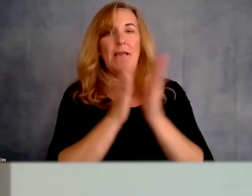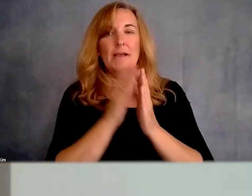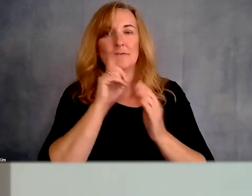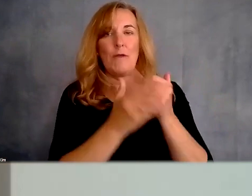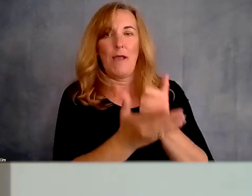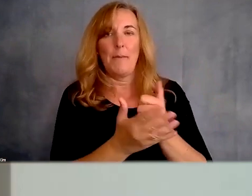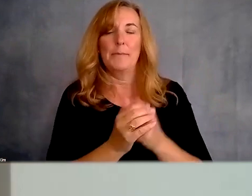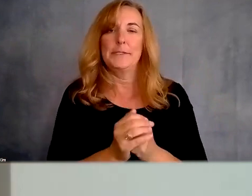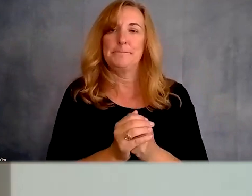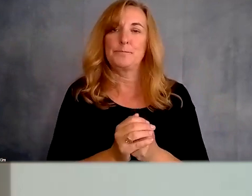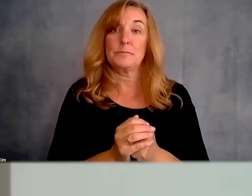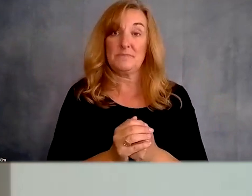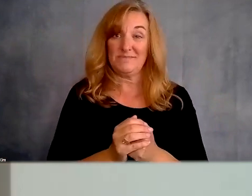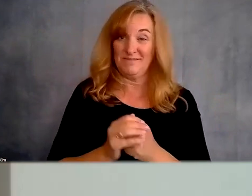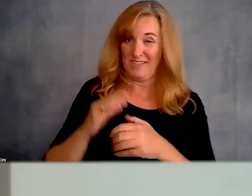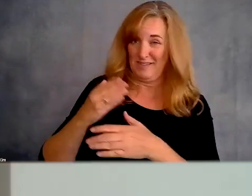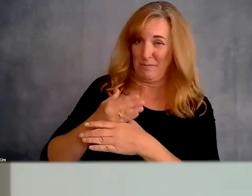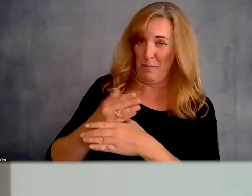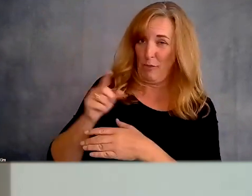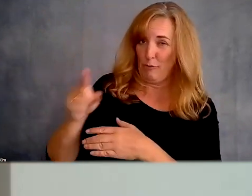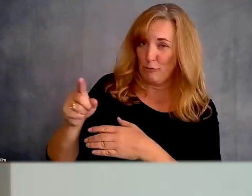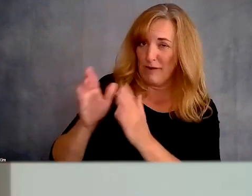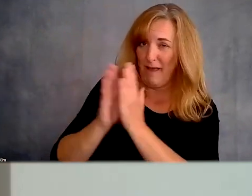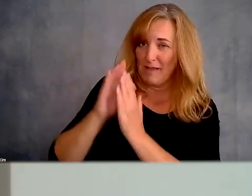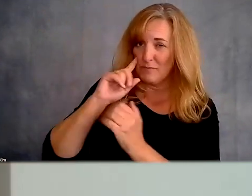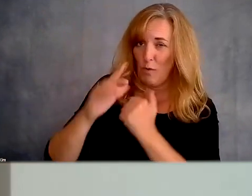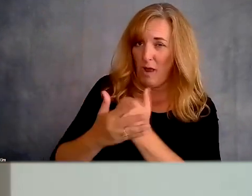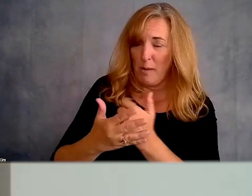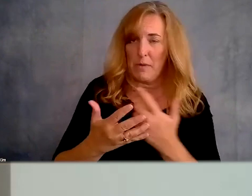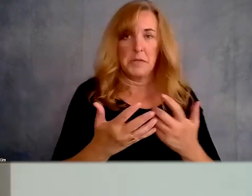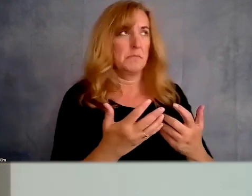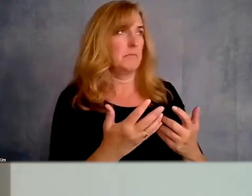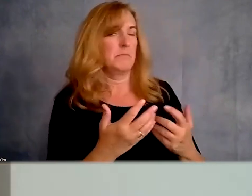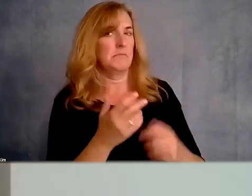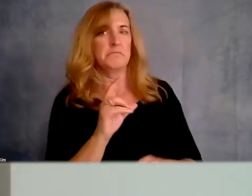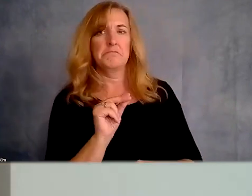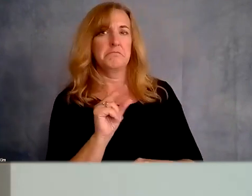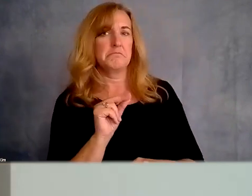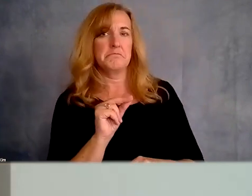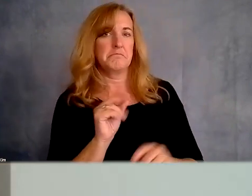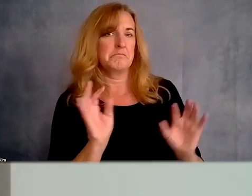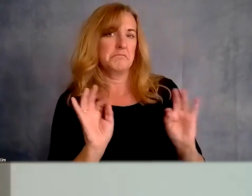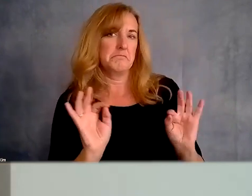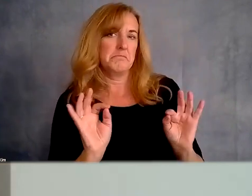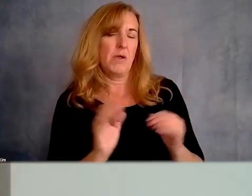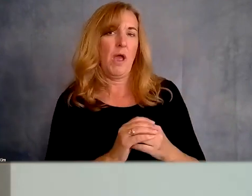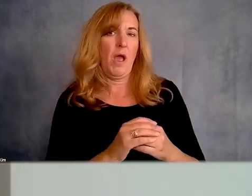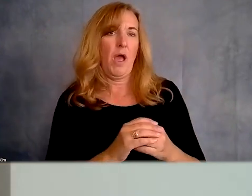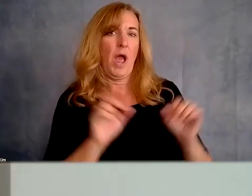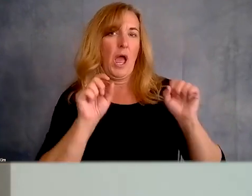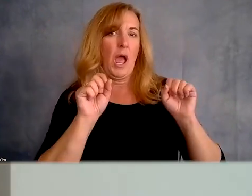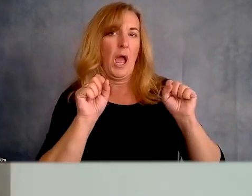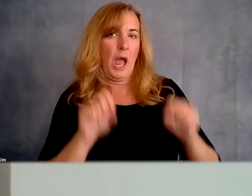said, "Well, does it bother you to ask for help?" I said, "No." I said, "I'm determined to stay